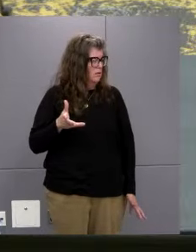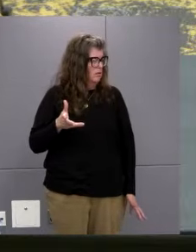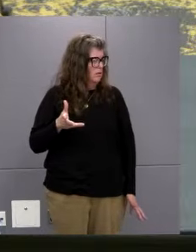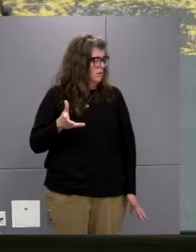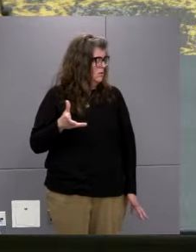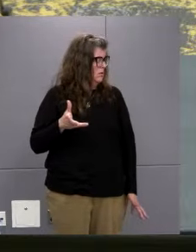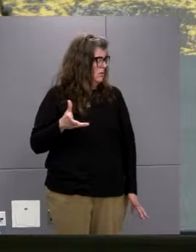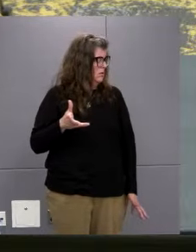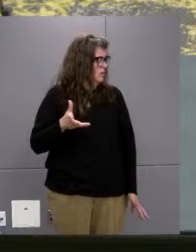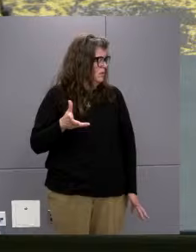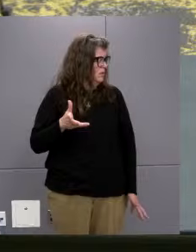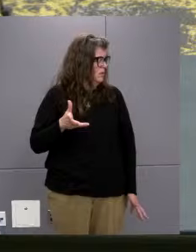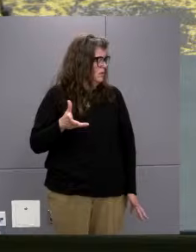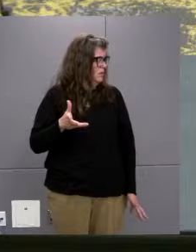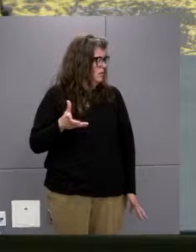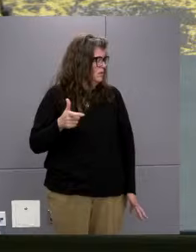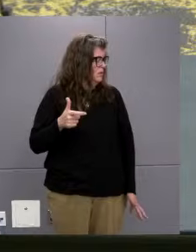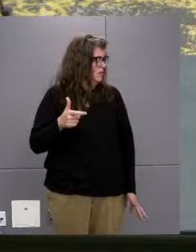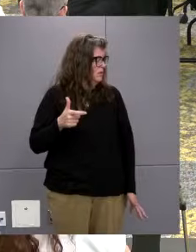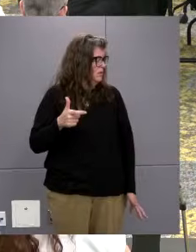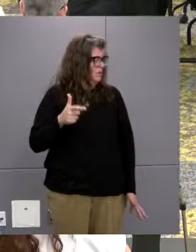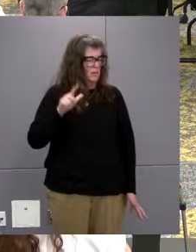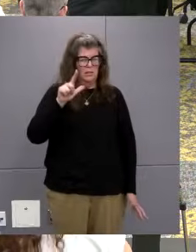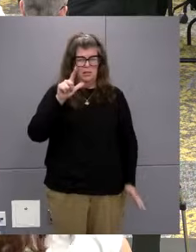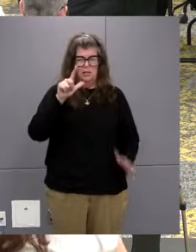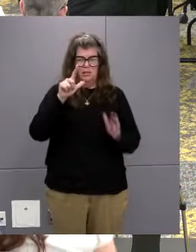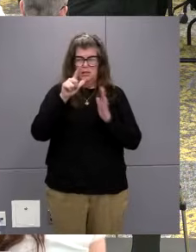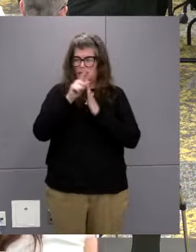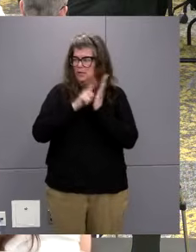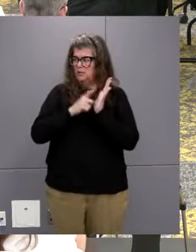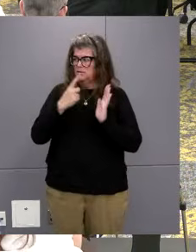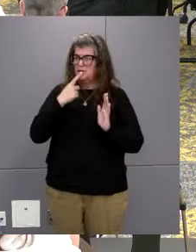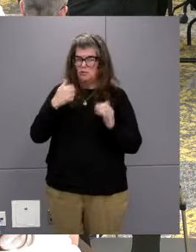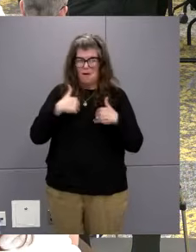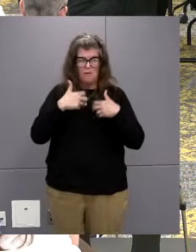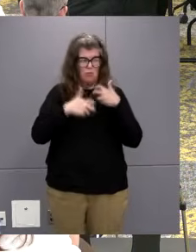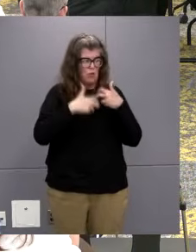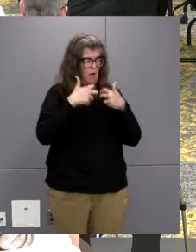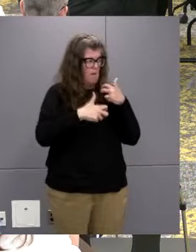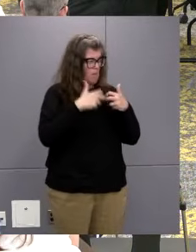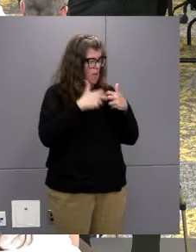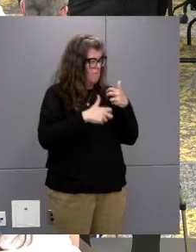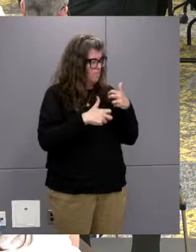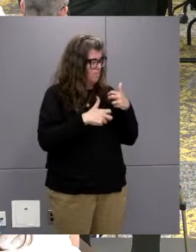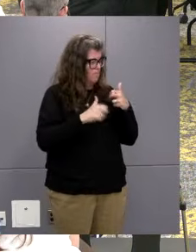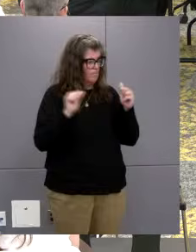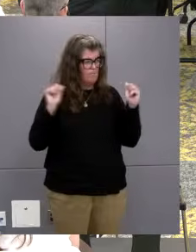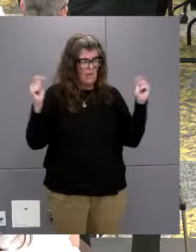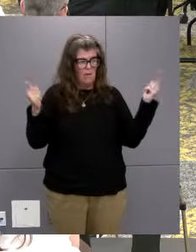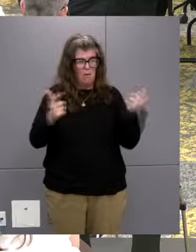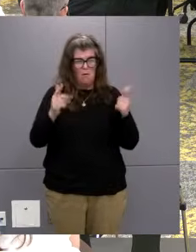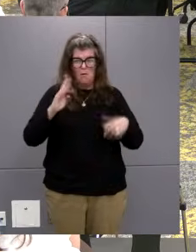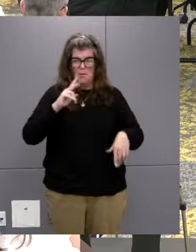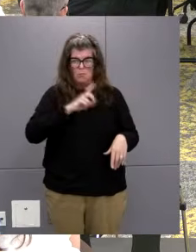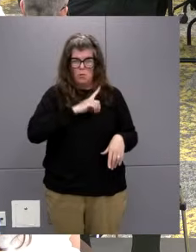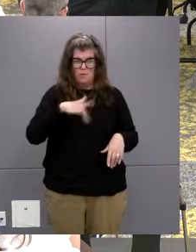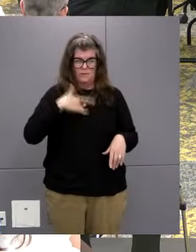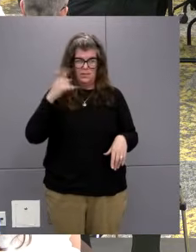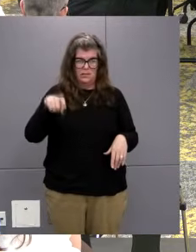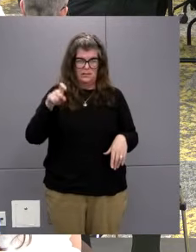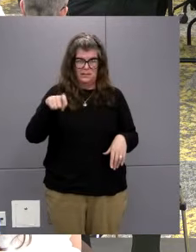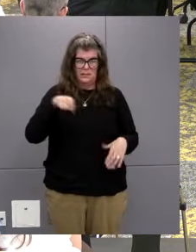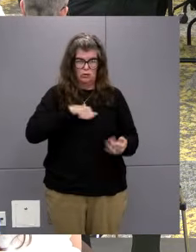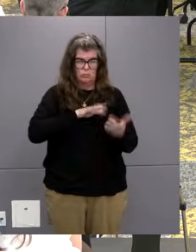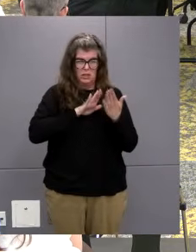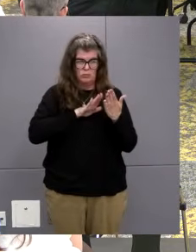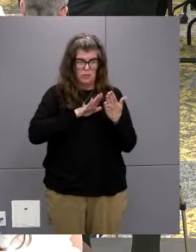I'm with Larry here. I don't understand. You've got a problem. Most of the board, if not all of the board, feels it needs to be